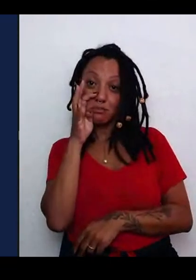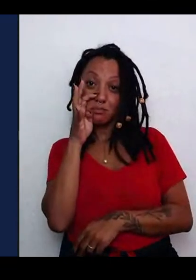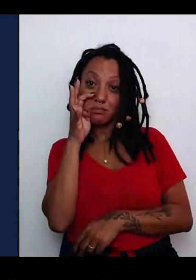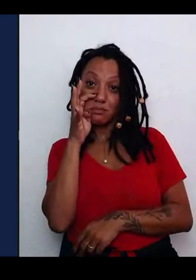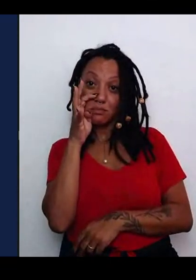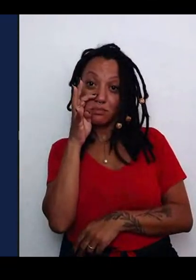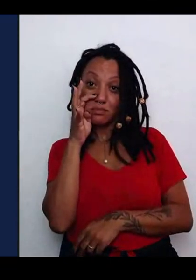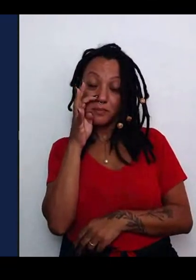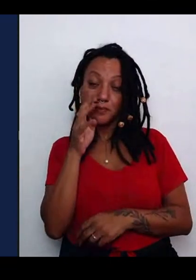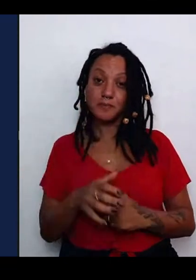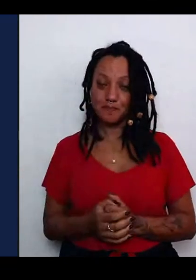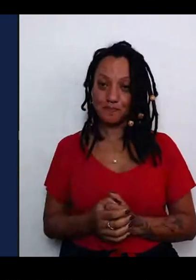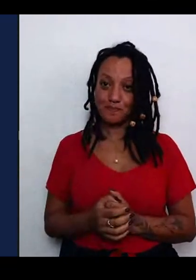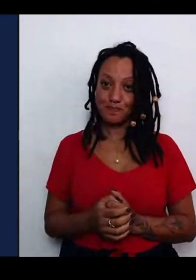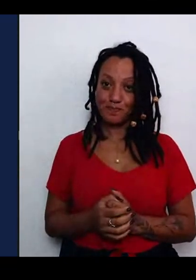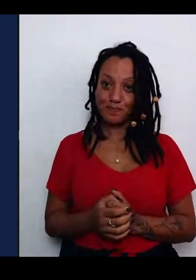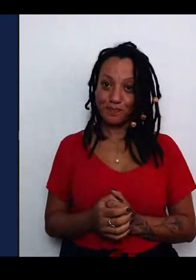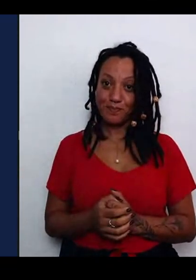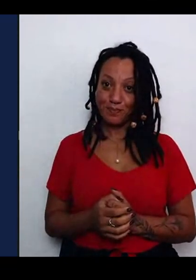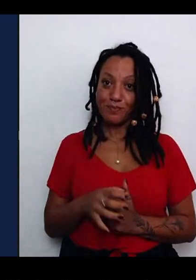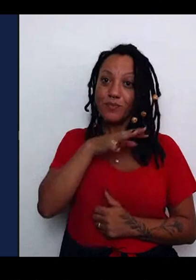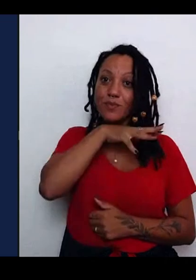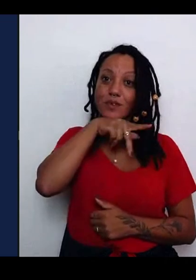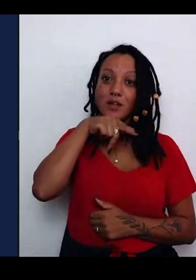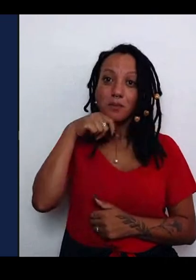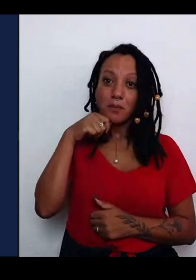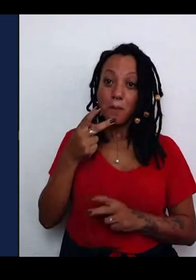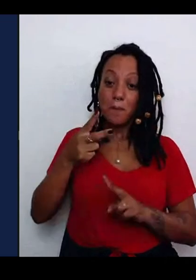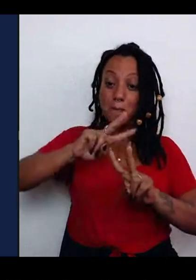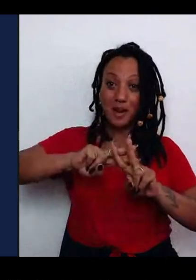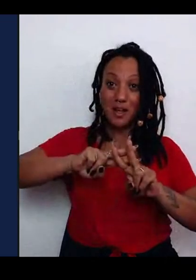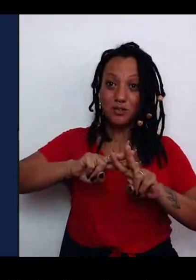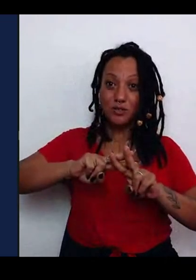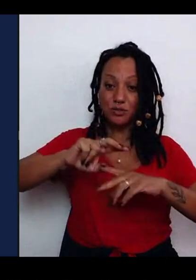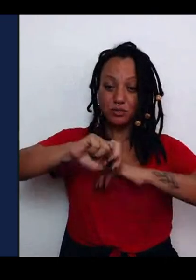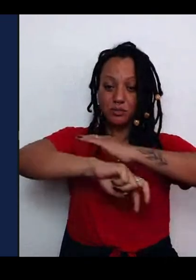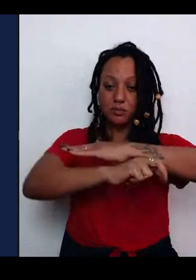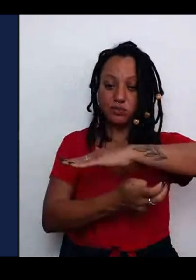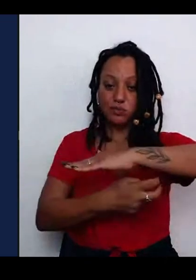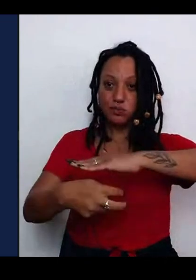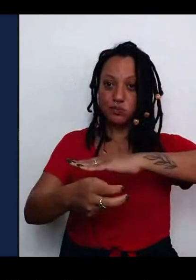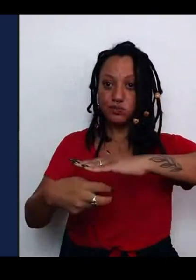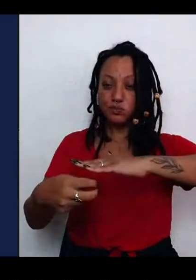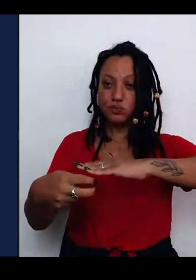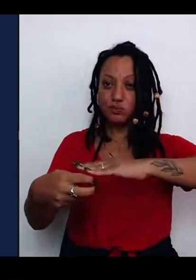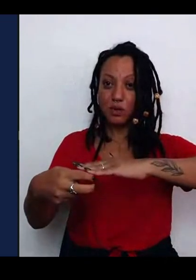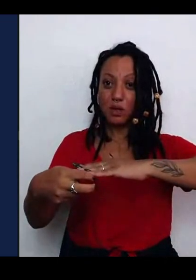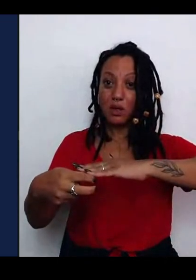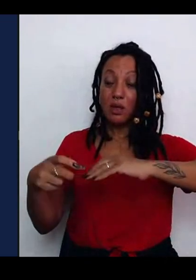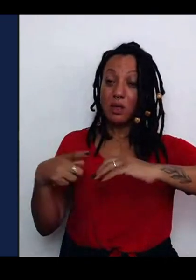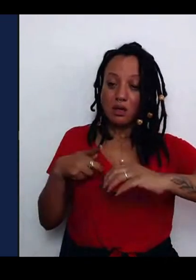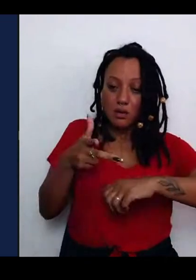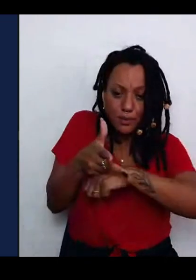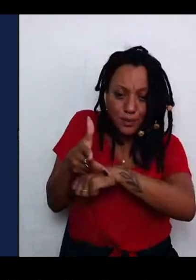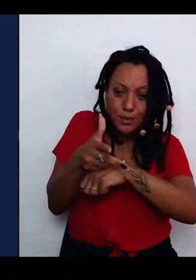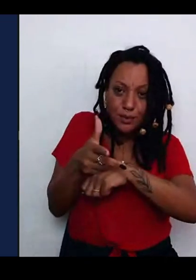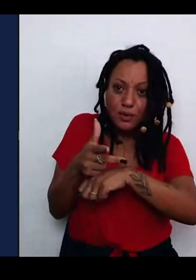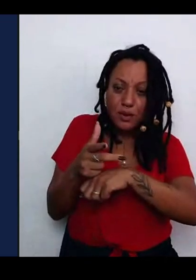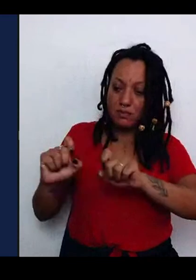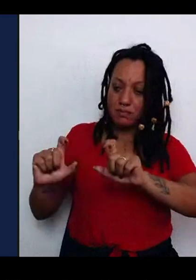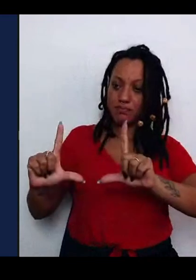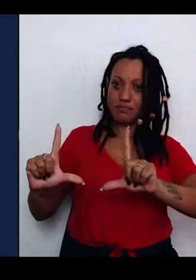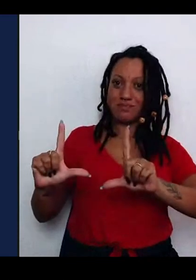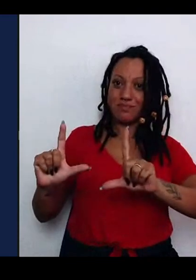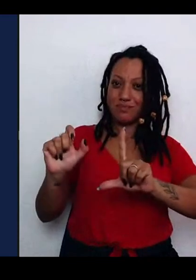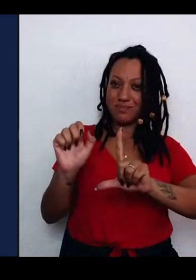represented through a projection the giant author becomes a double captive captive once in the aquarium captive twice